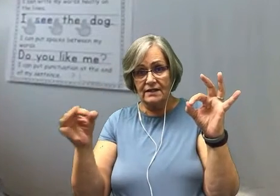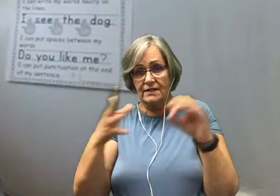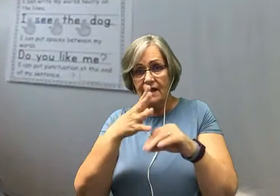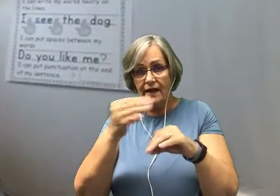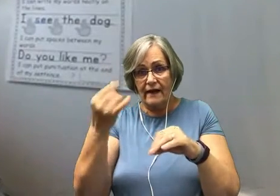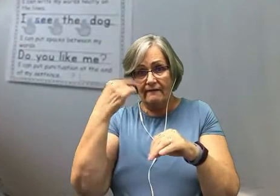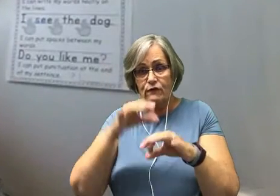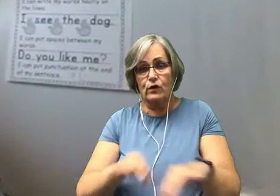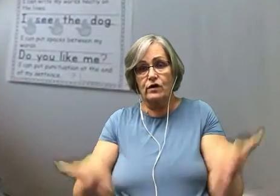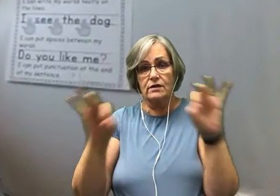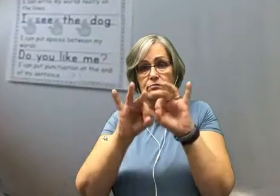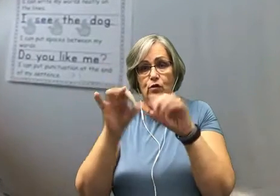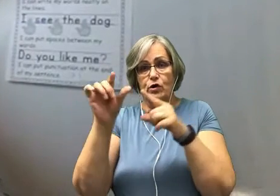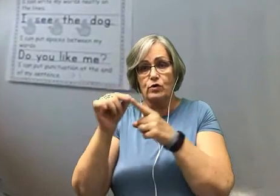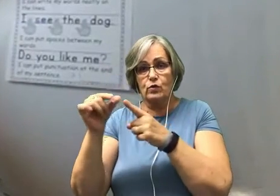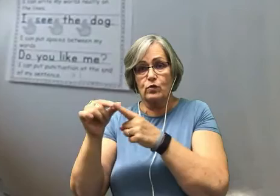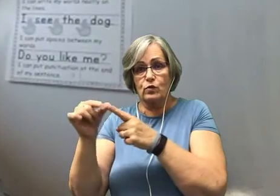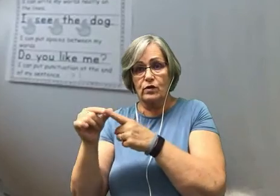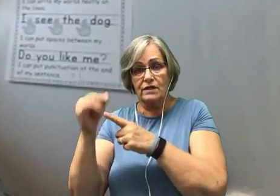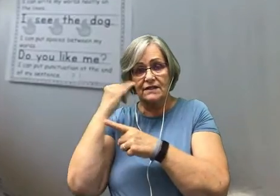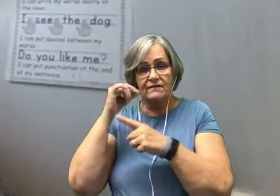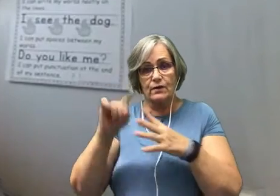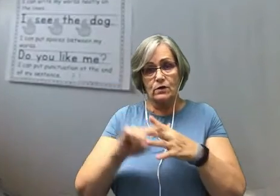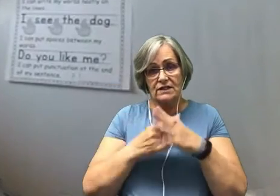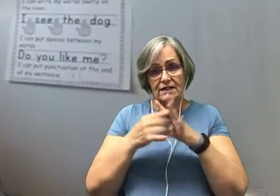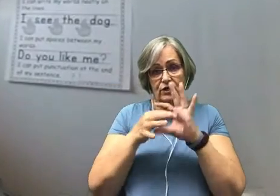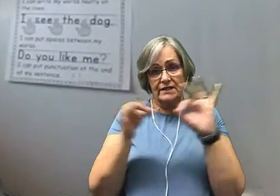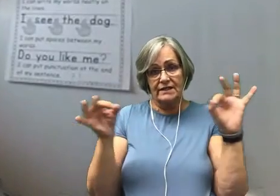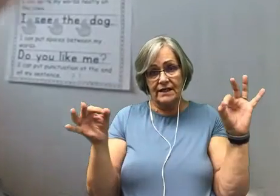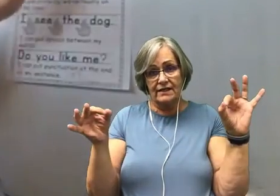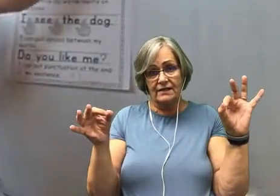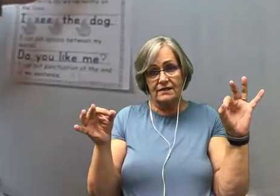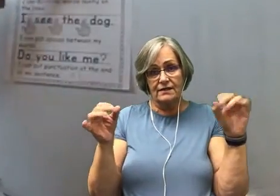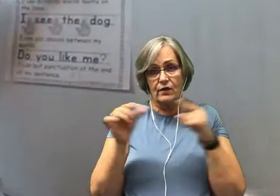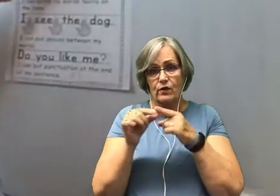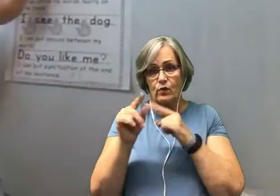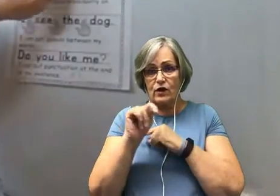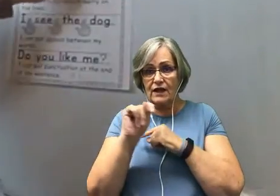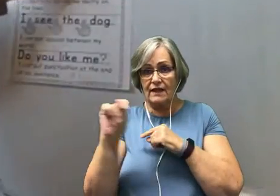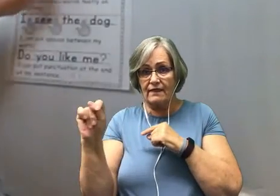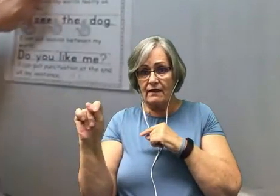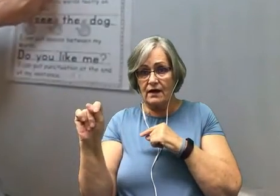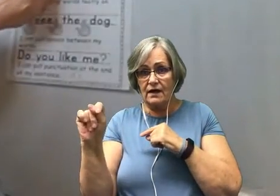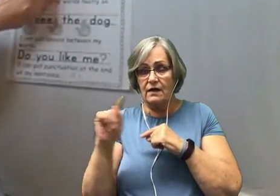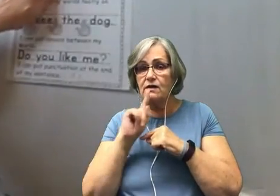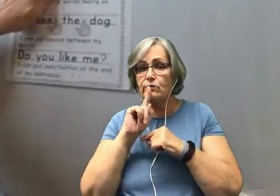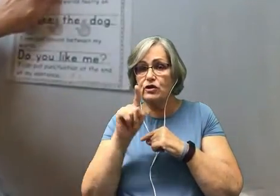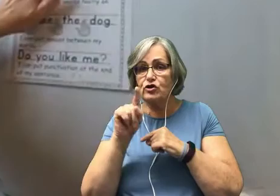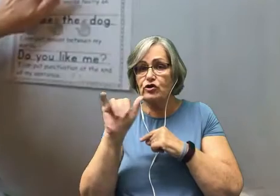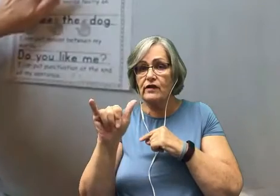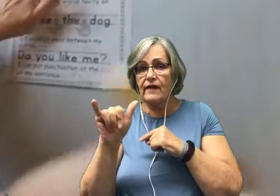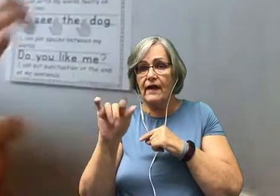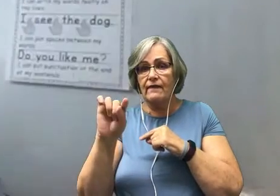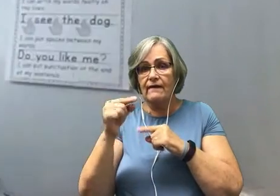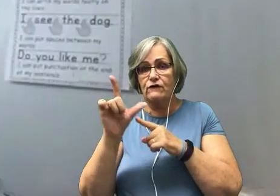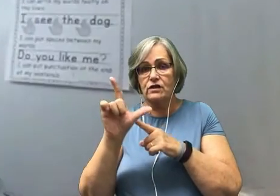sentence and for important words. So if I were to start a sentence, this is the word the, I would make